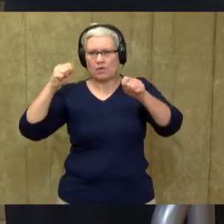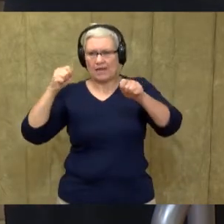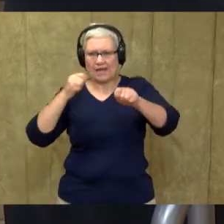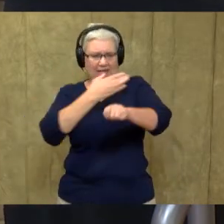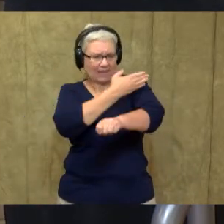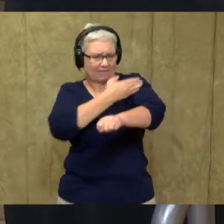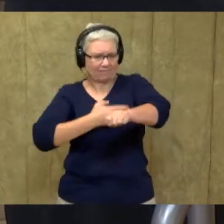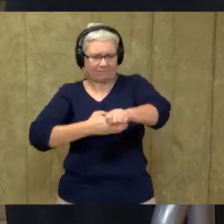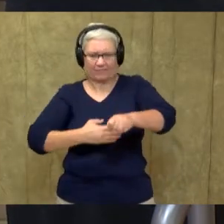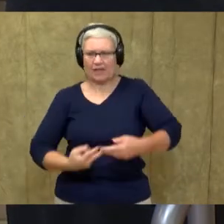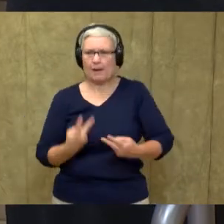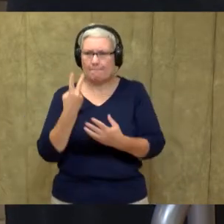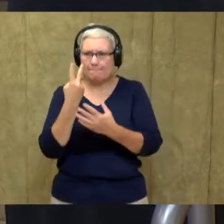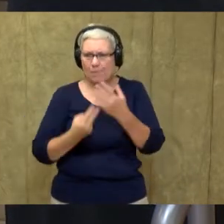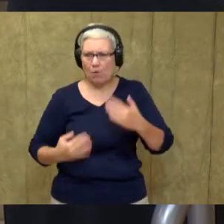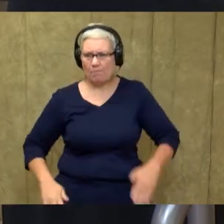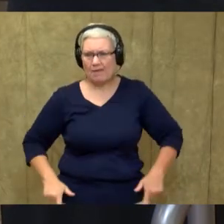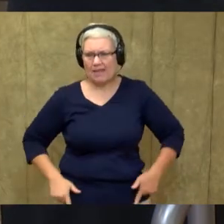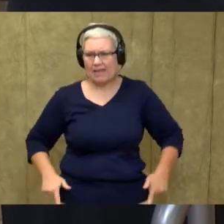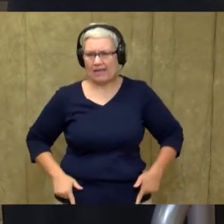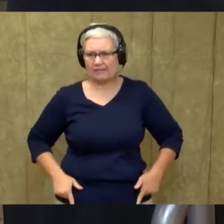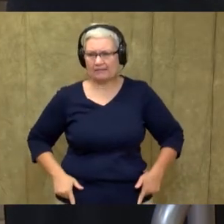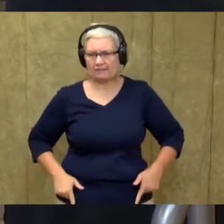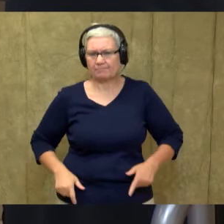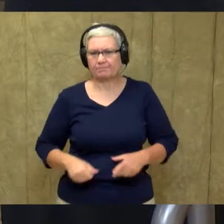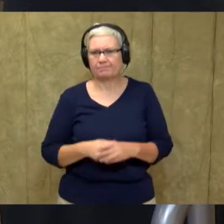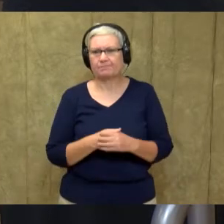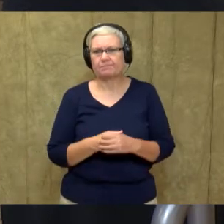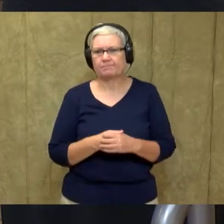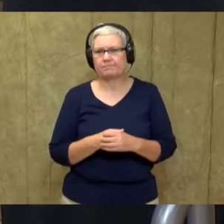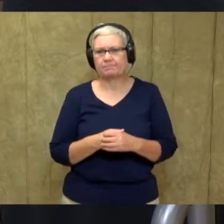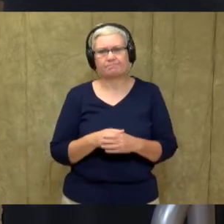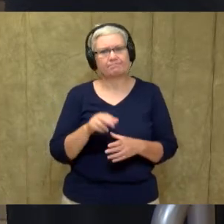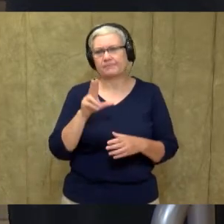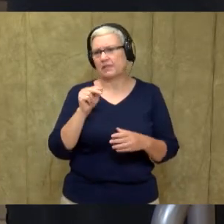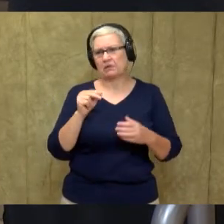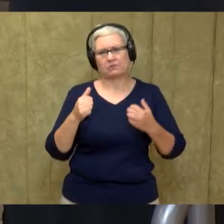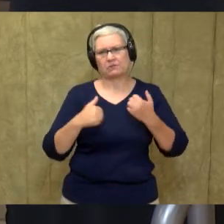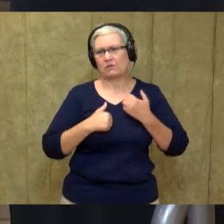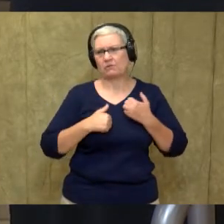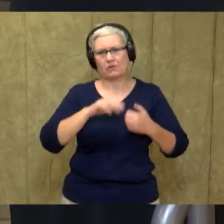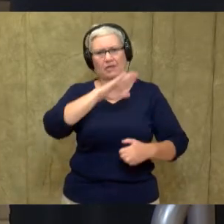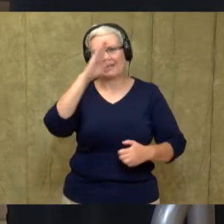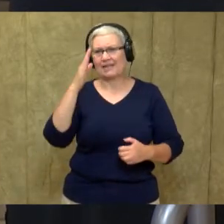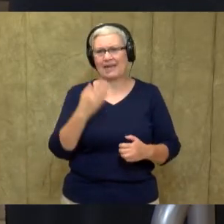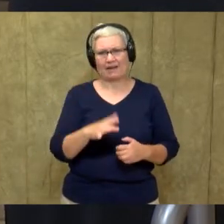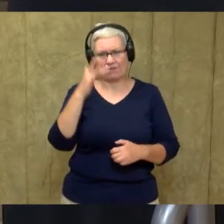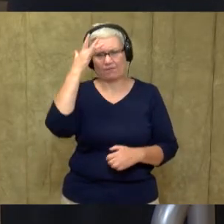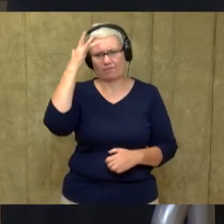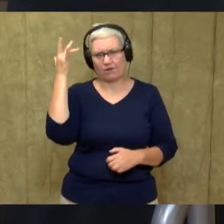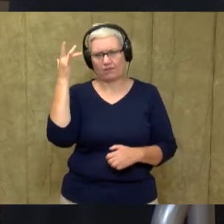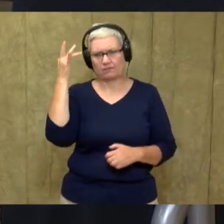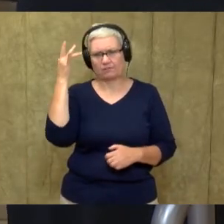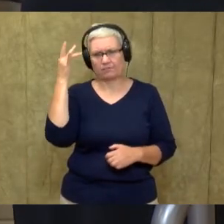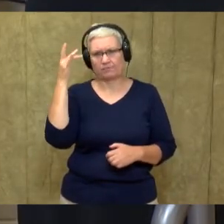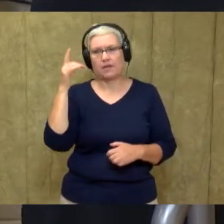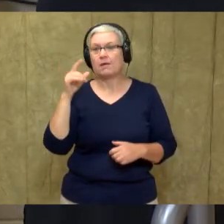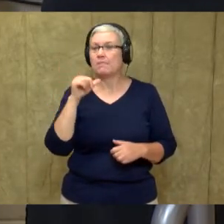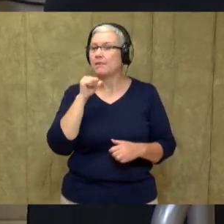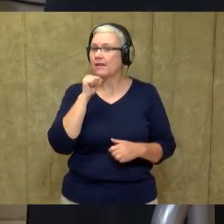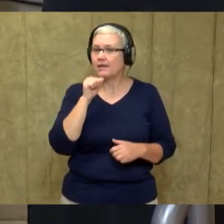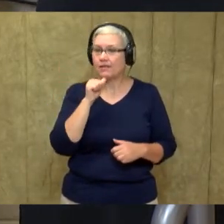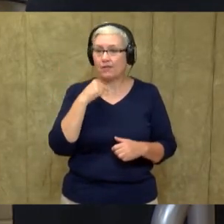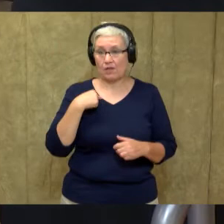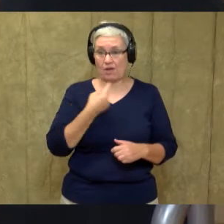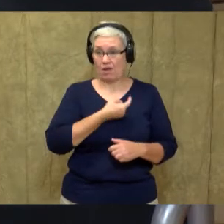and both legs. No, the soldier never forgets, but neither should the rest of